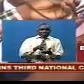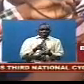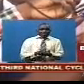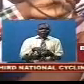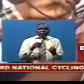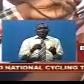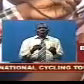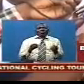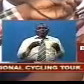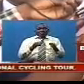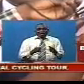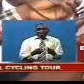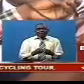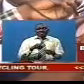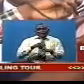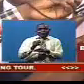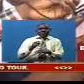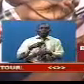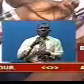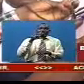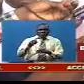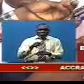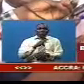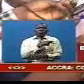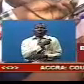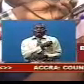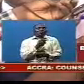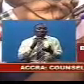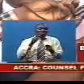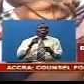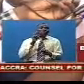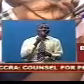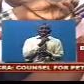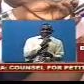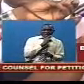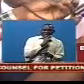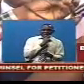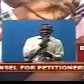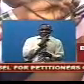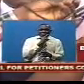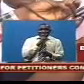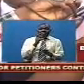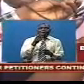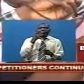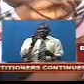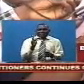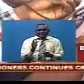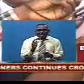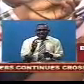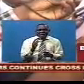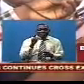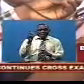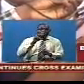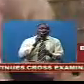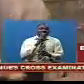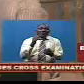Commissioner General has signed a distress warrant to come and then seal off the place. But fortunately, the debt